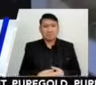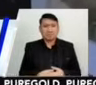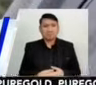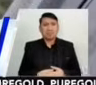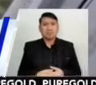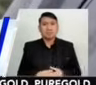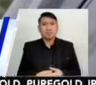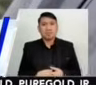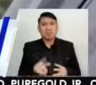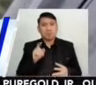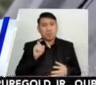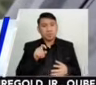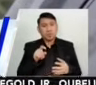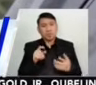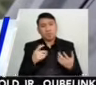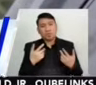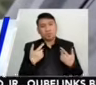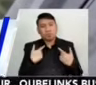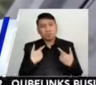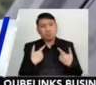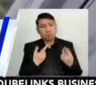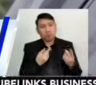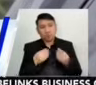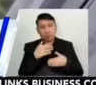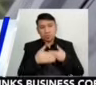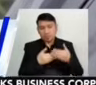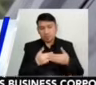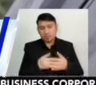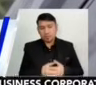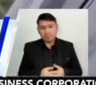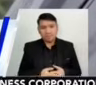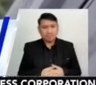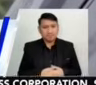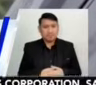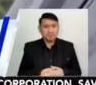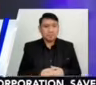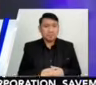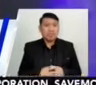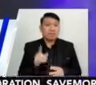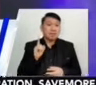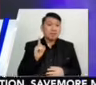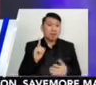accommodate them. Umaasa ang kapatid ni Itzhak na hindi titigil ang mga otoridad